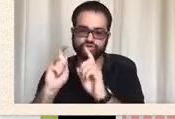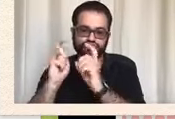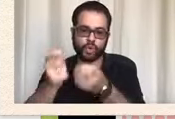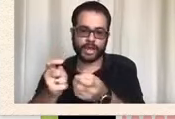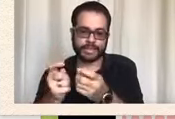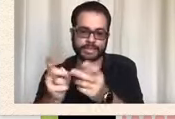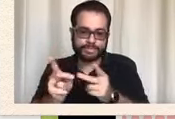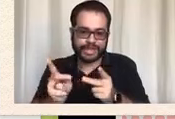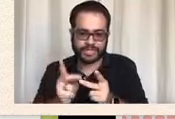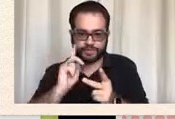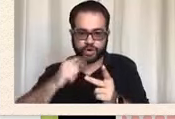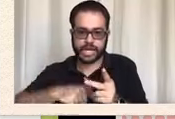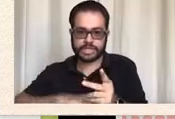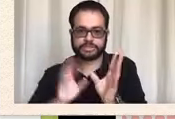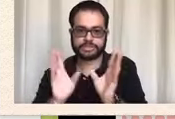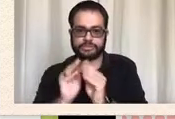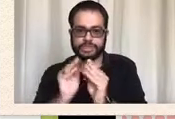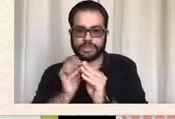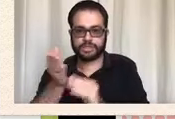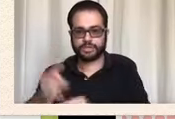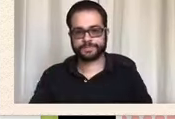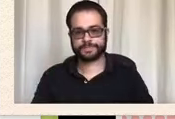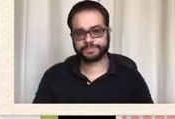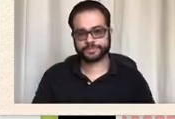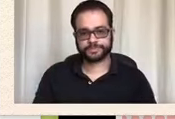And how do you